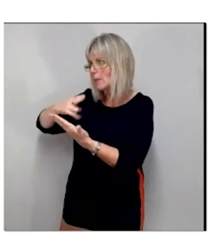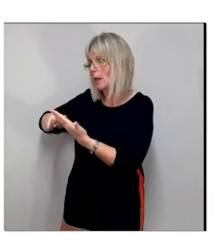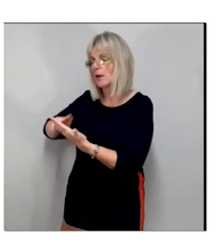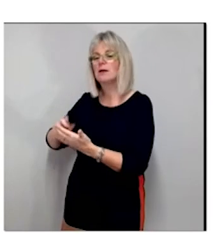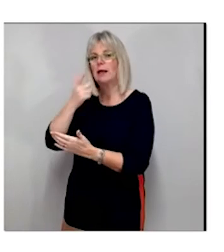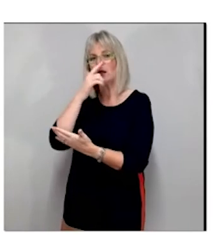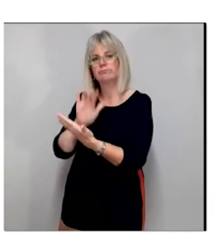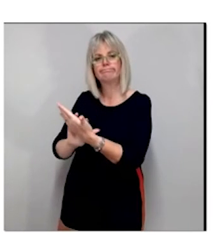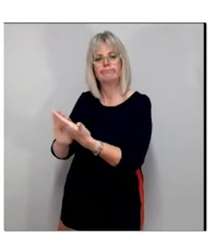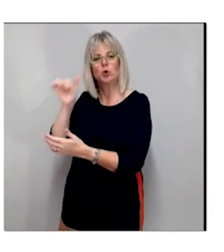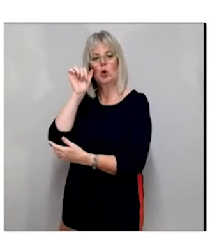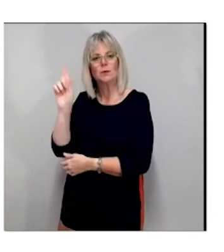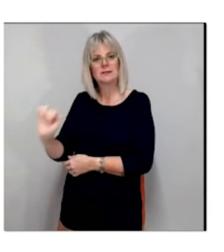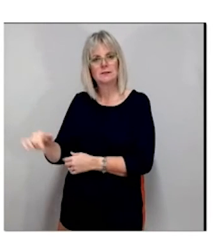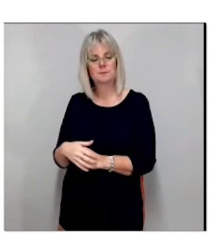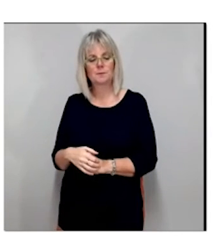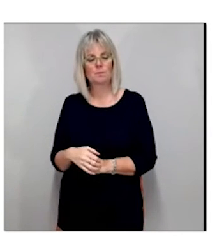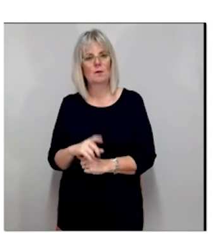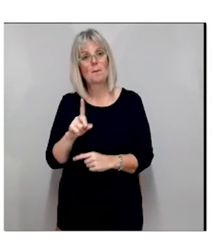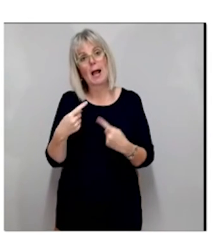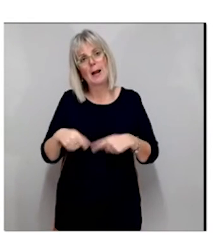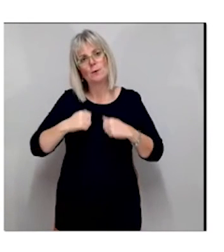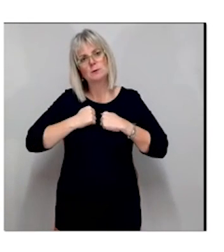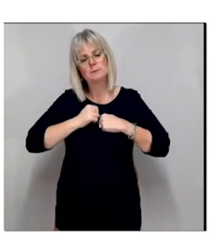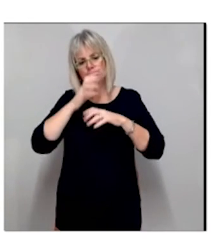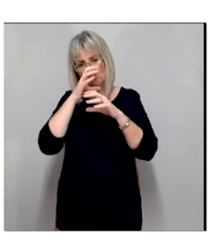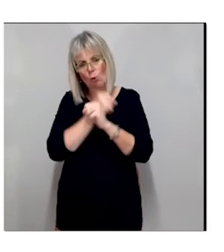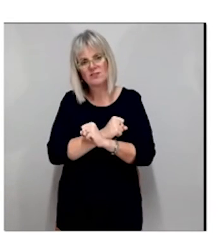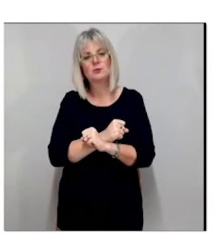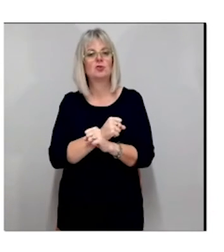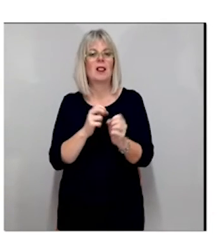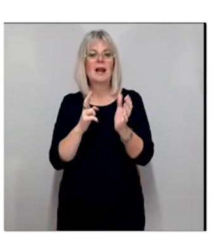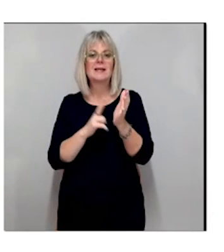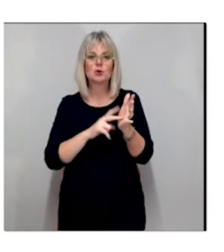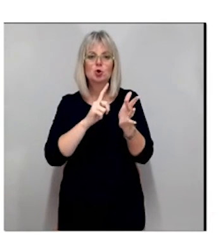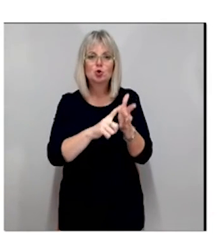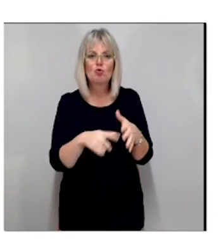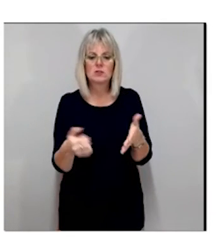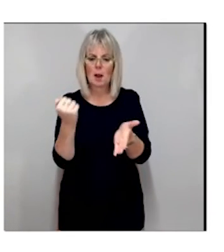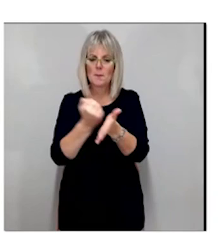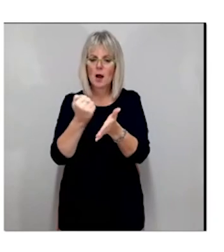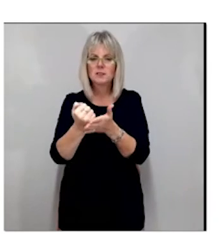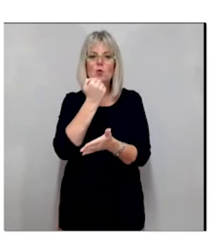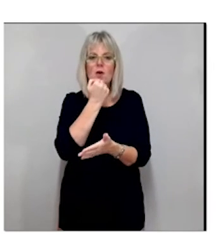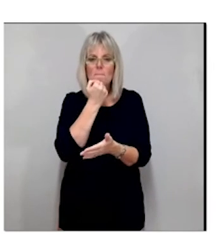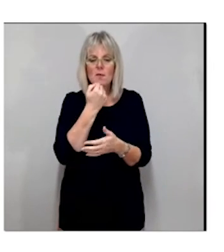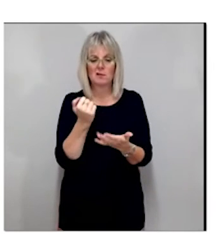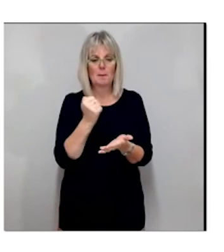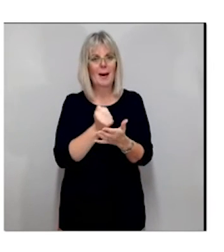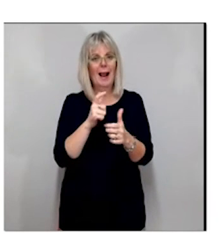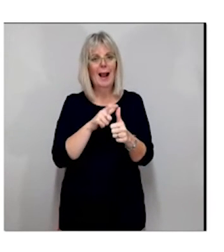information confidential, such as national insurance and passport numbers, together with bank account details. More than that